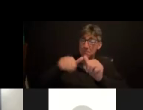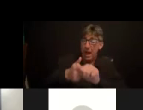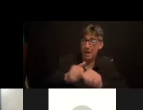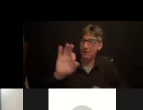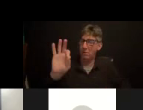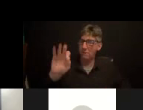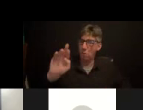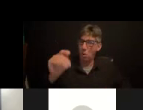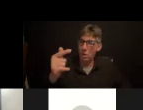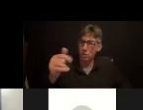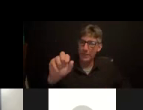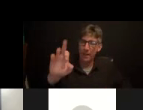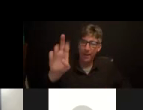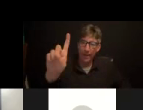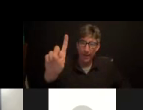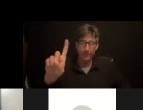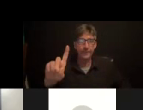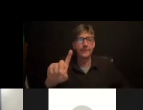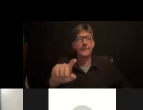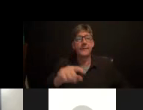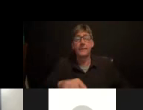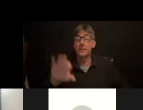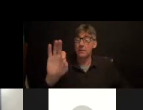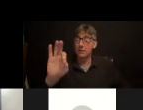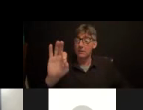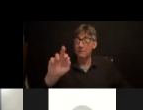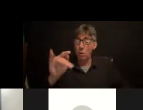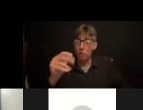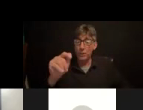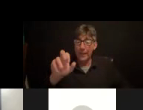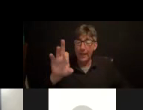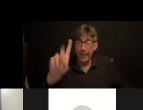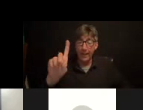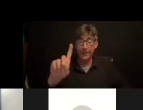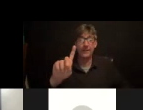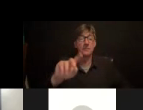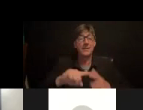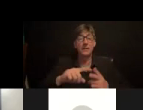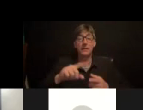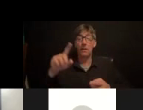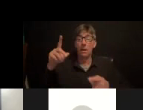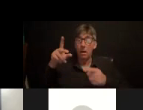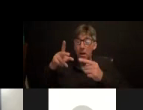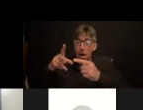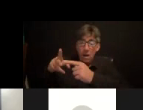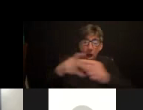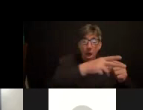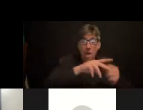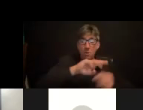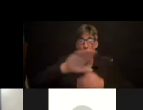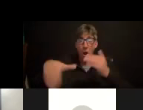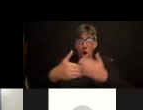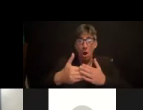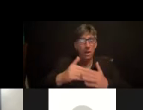to recap what is the Forging Ahead framework. And the idea is that rather than reducing service everywhere the same amount, is the idea that no matter